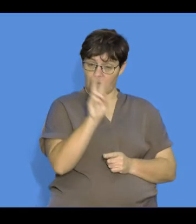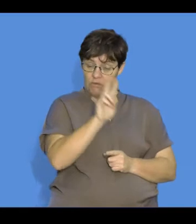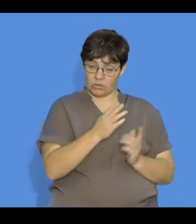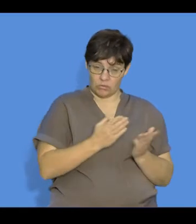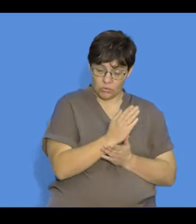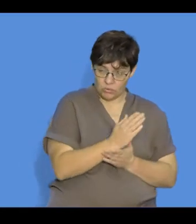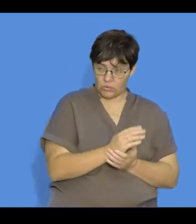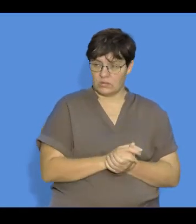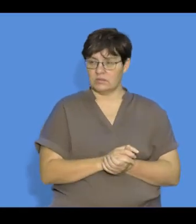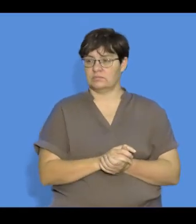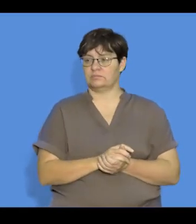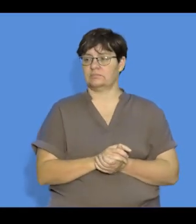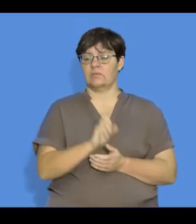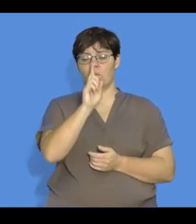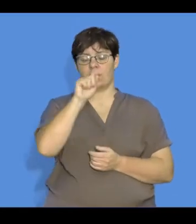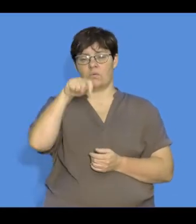R2 is equals to